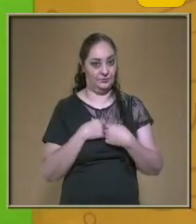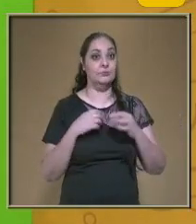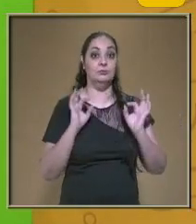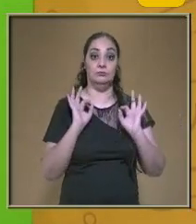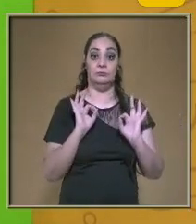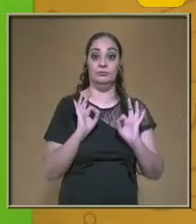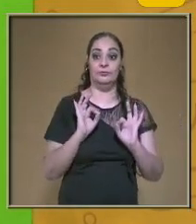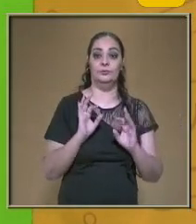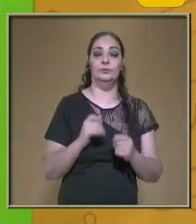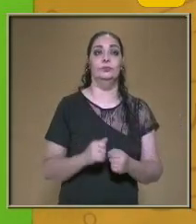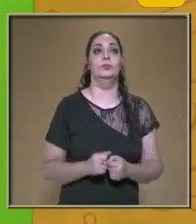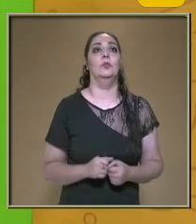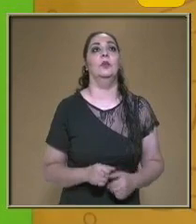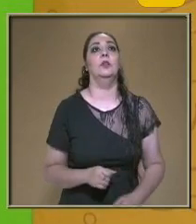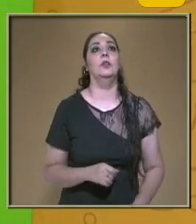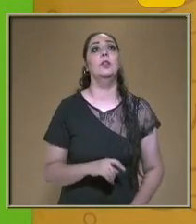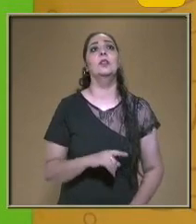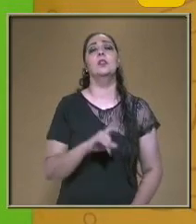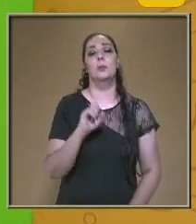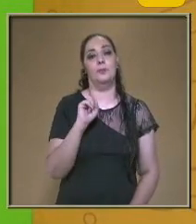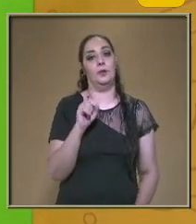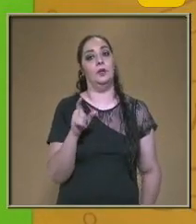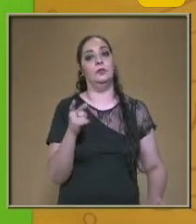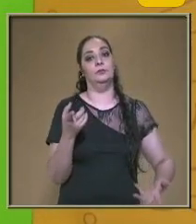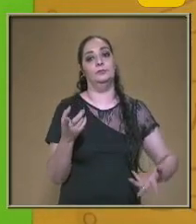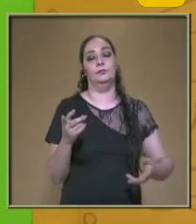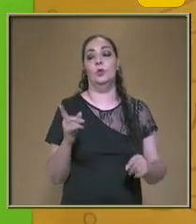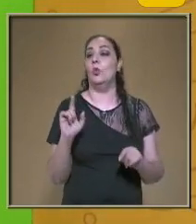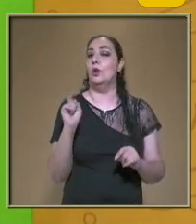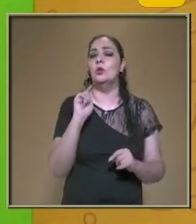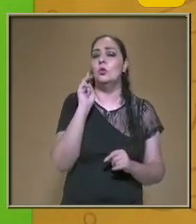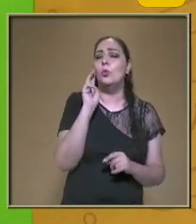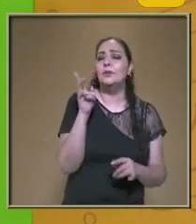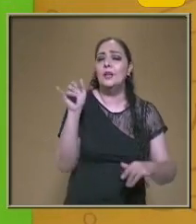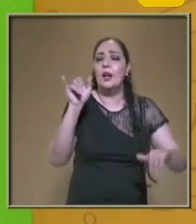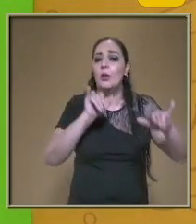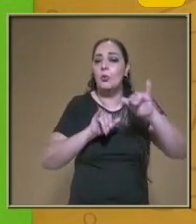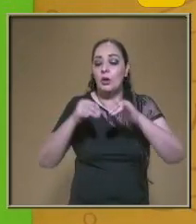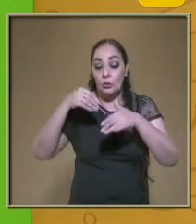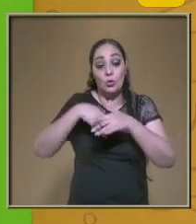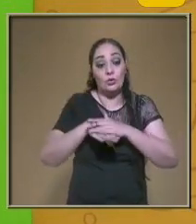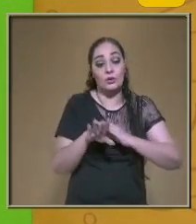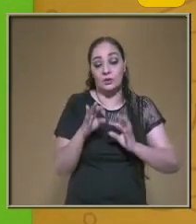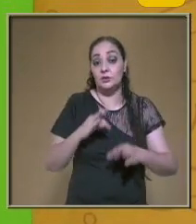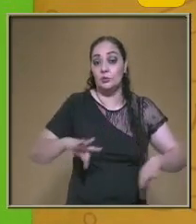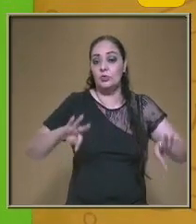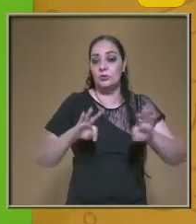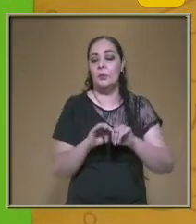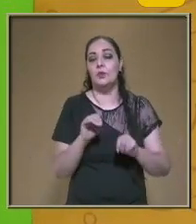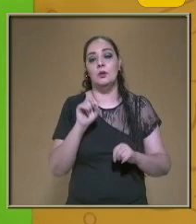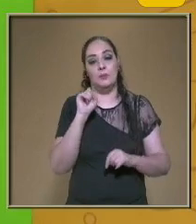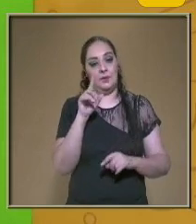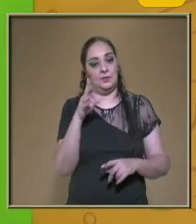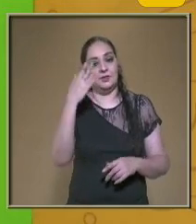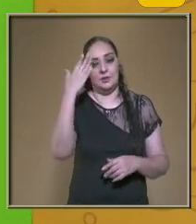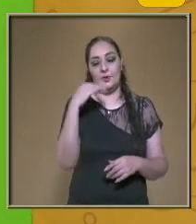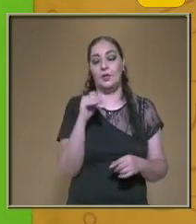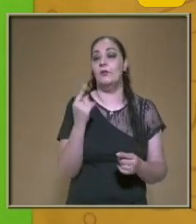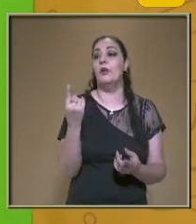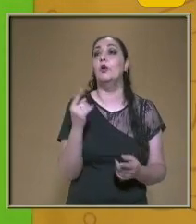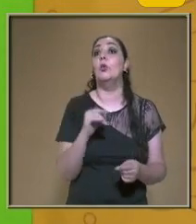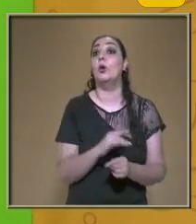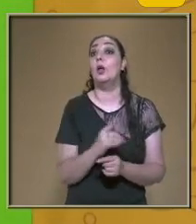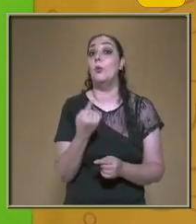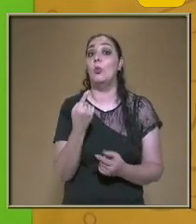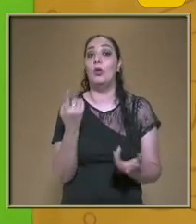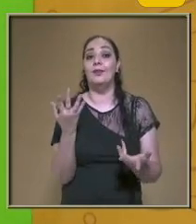a lab coat, okay? So, at the time that you go to laboratory, it's very important to define what's gonna be my